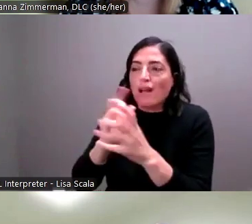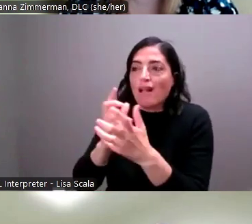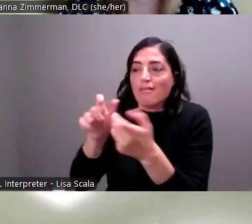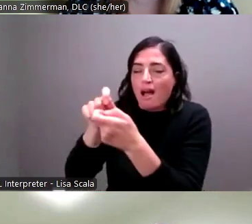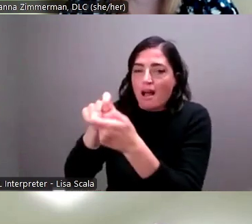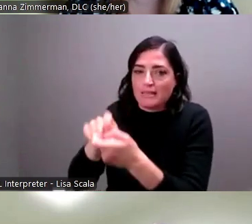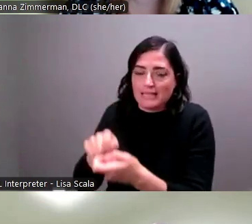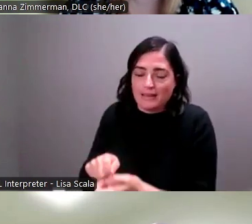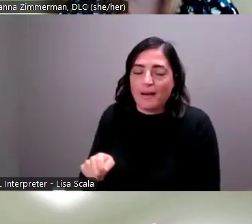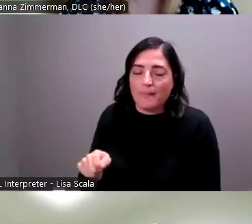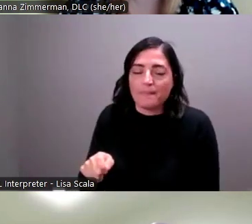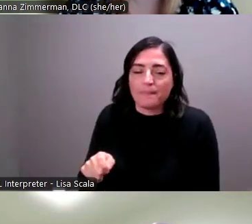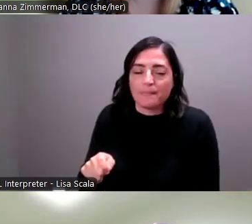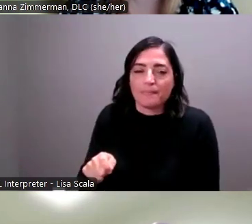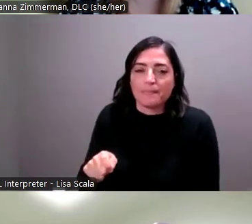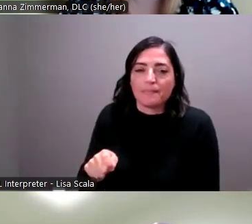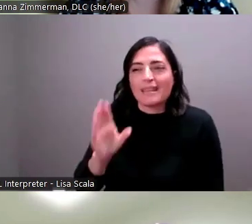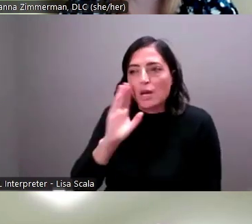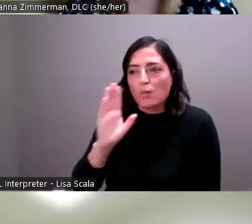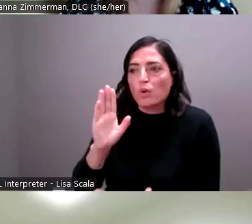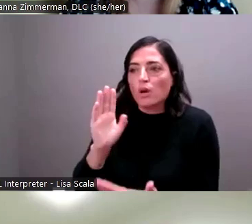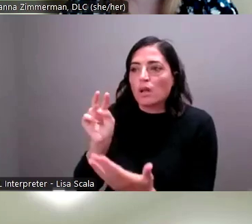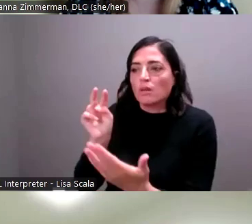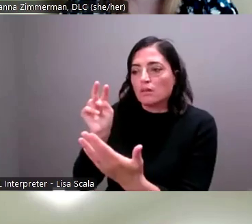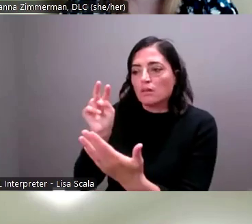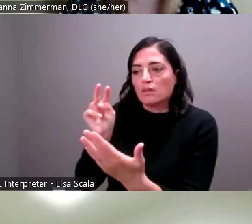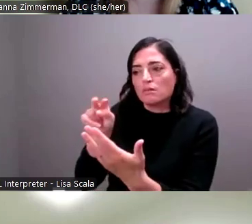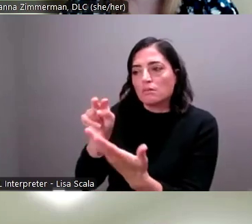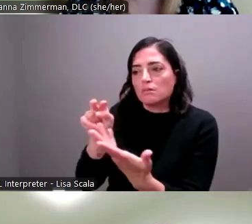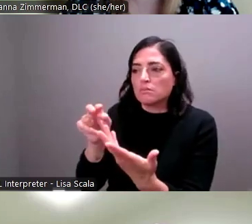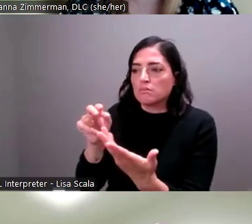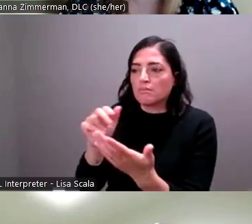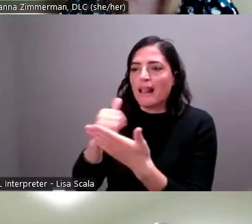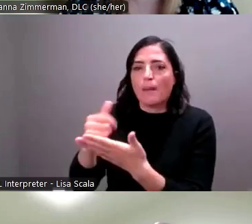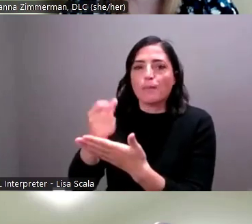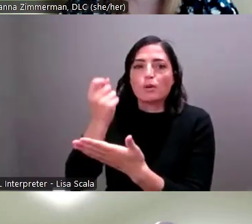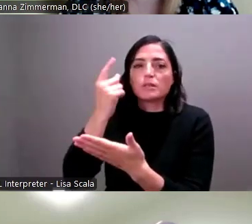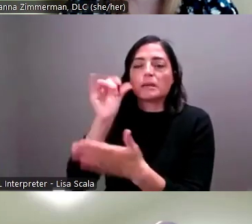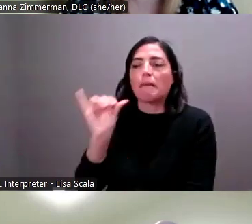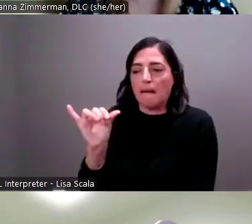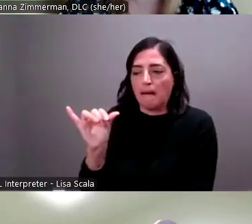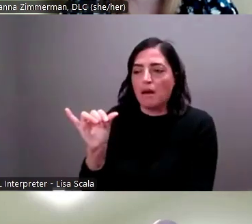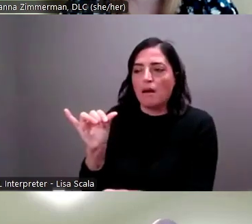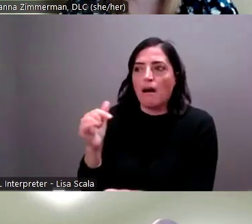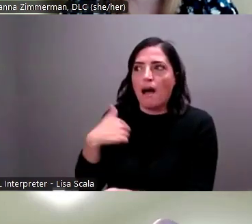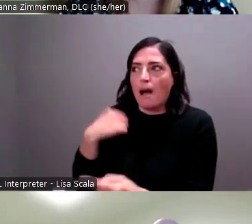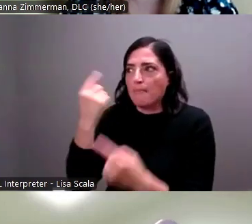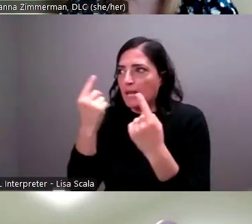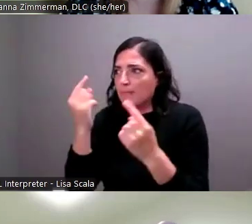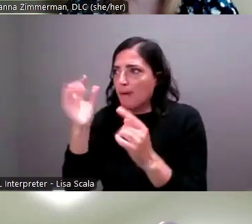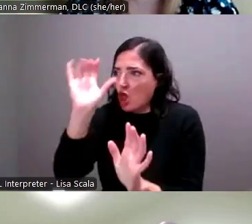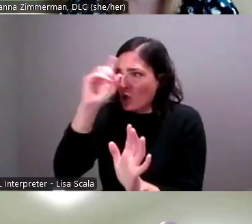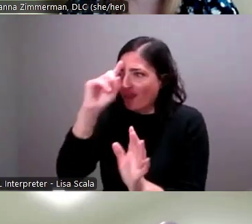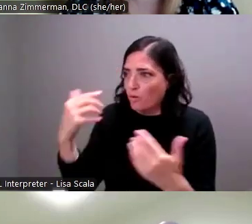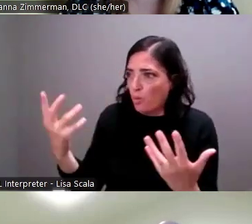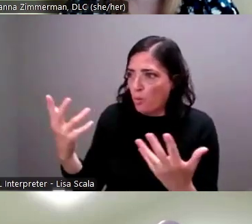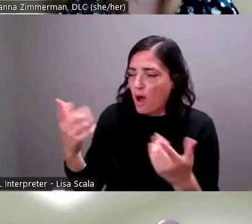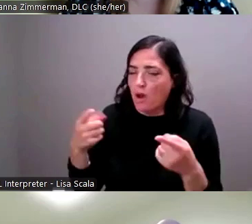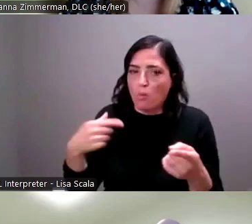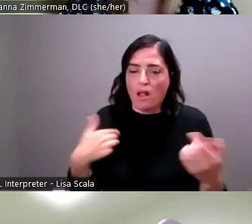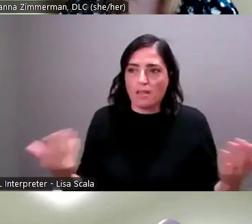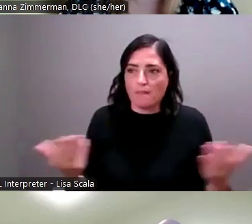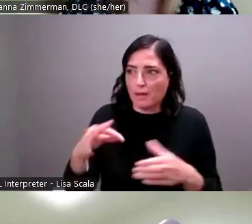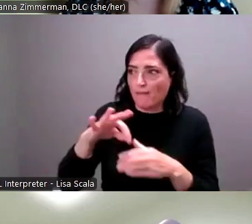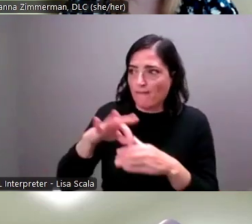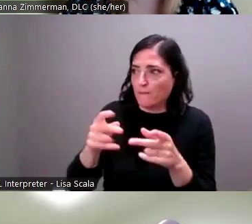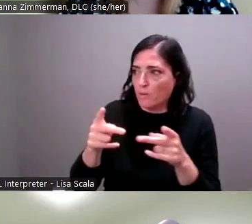or even just, it will give you a sense of, hey, what should I be thinking about when I'm at a polling